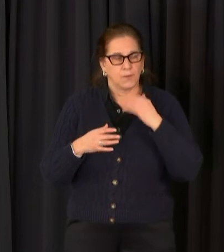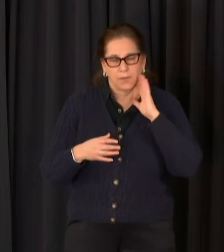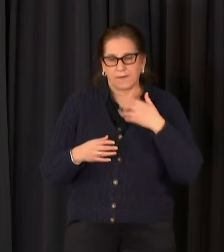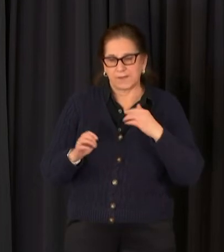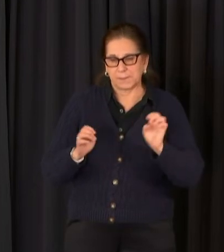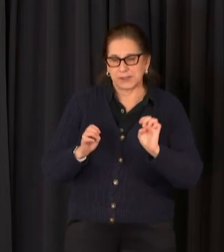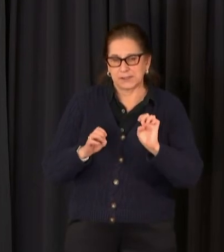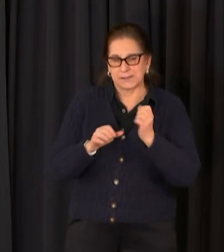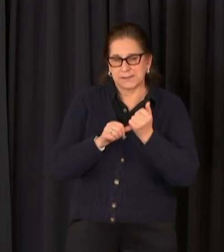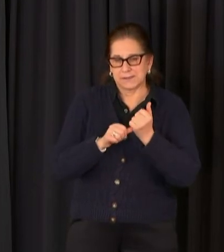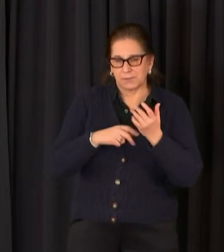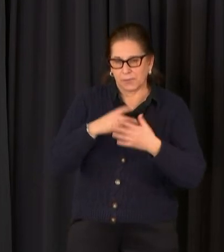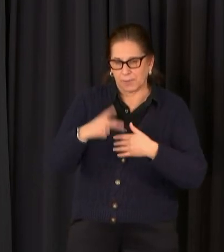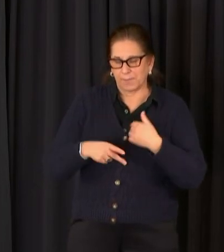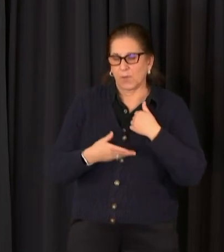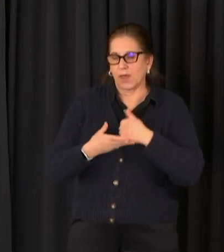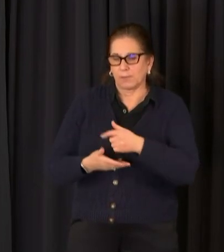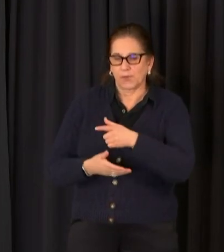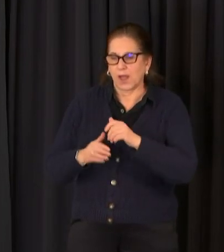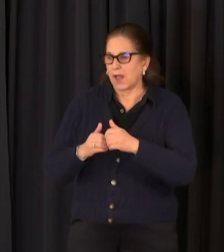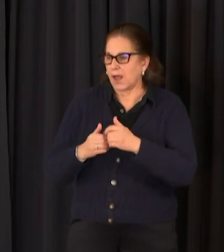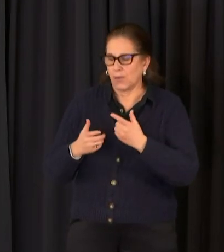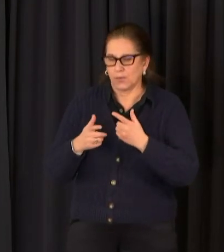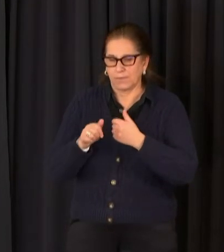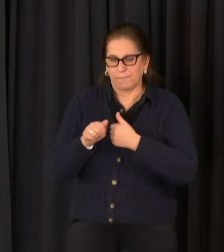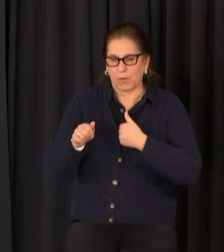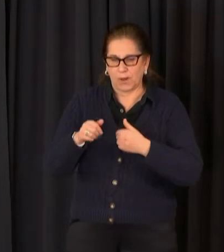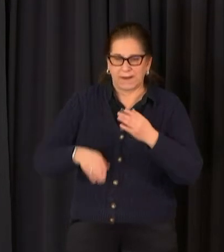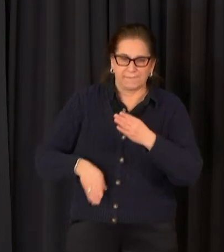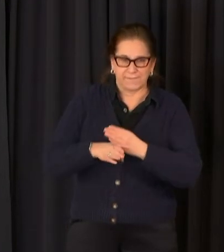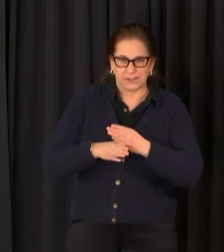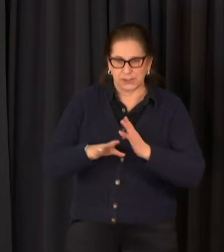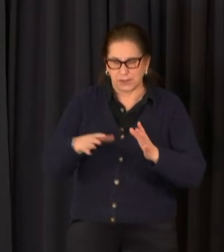assistance for which you are eligible. And there's considerable amount of assistance